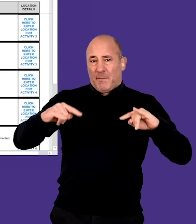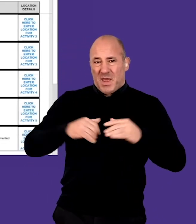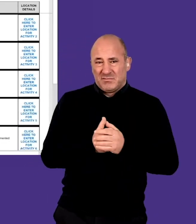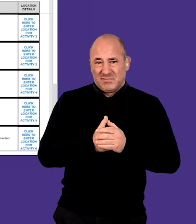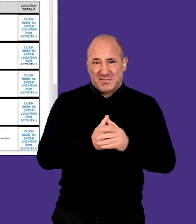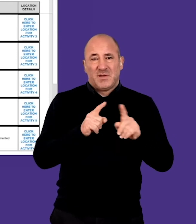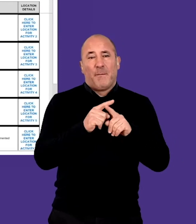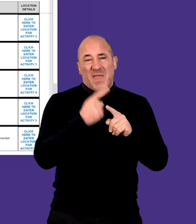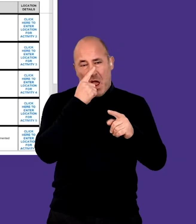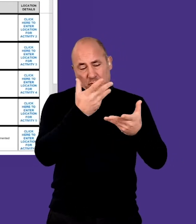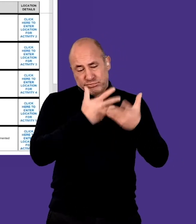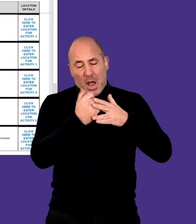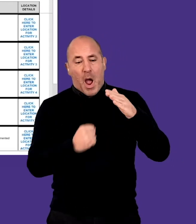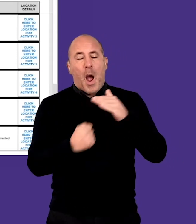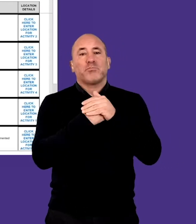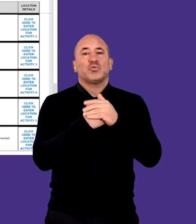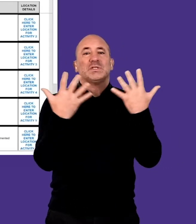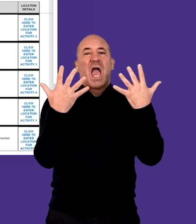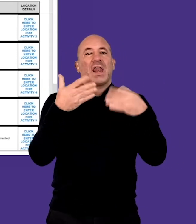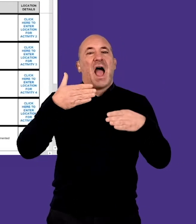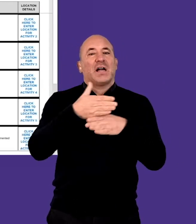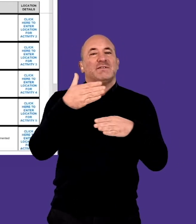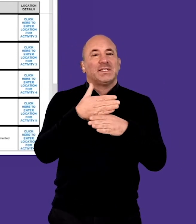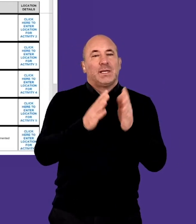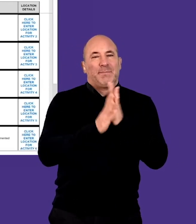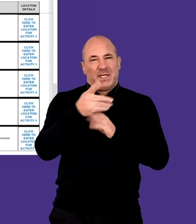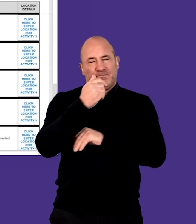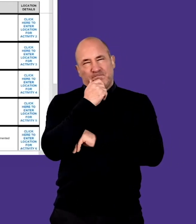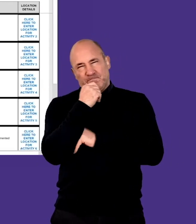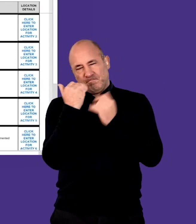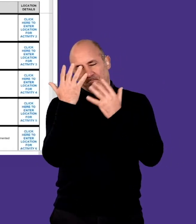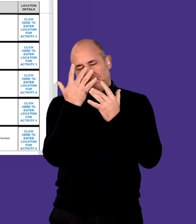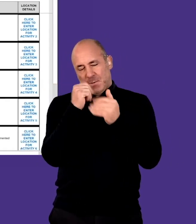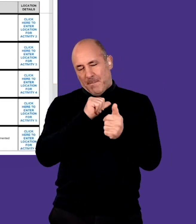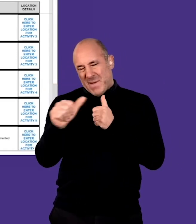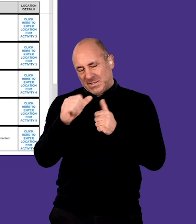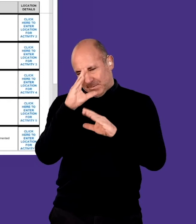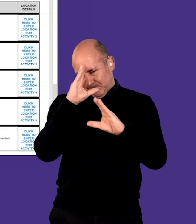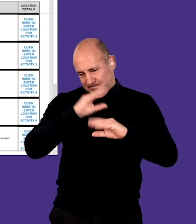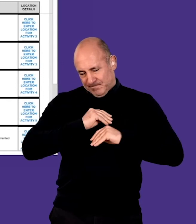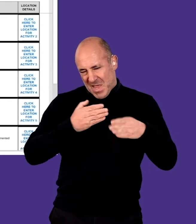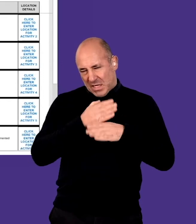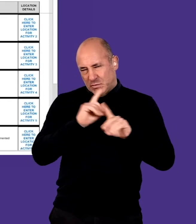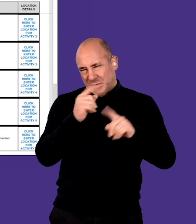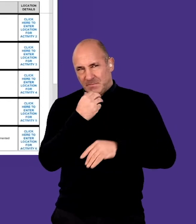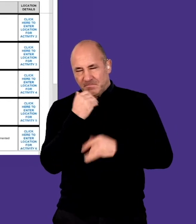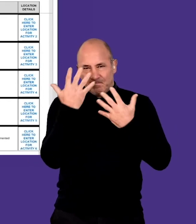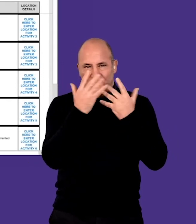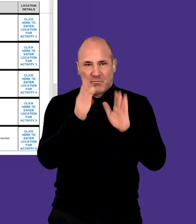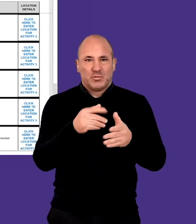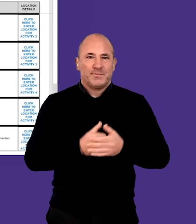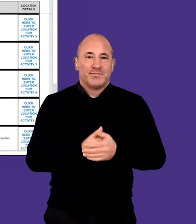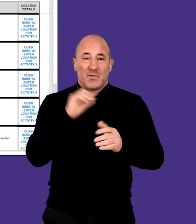investment principles, and you'll be able to tell us about a total of up to 10 activities. So you'll need to think about how best to